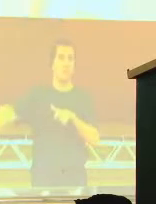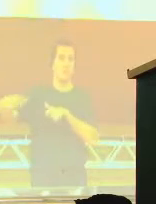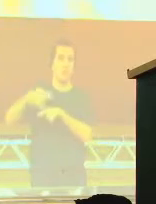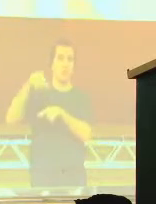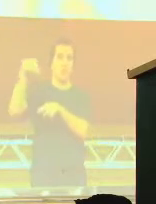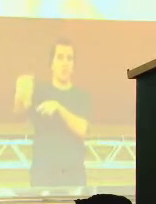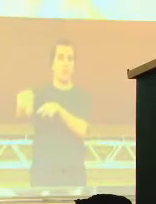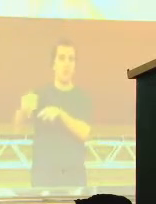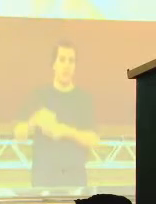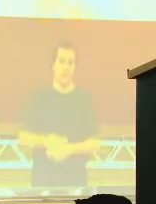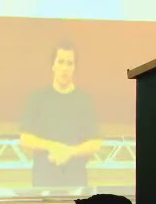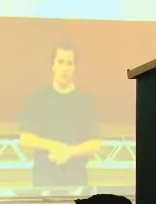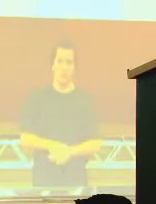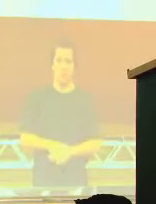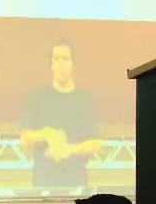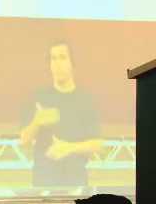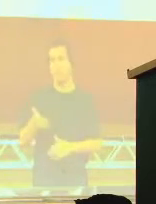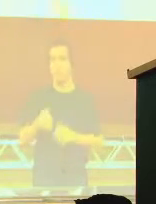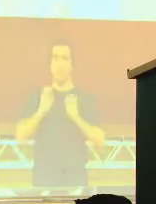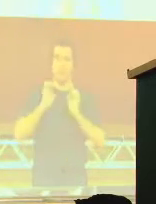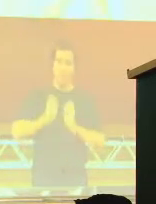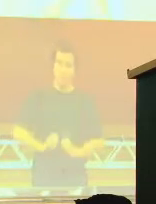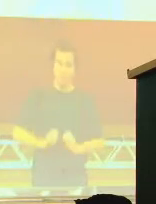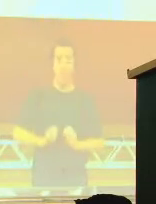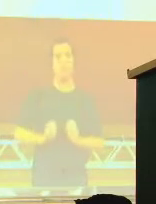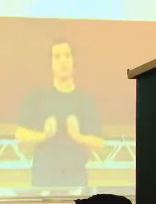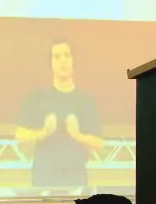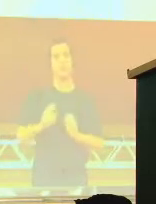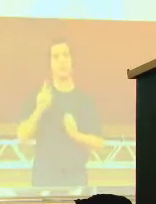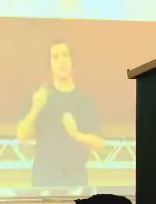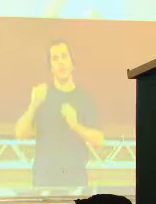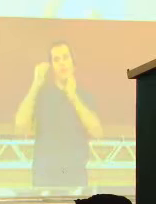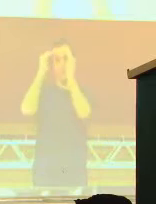freedom of the users of your software.